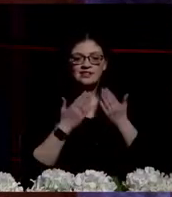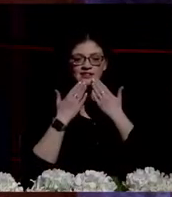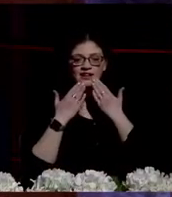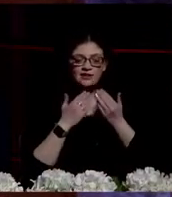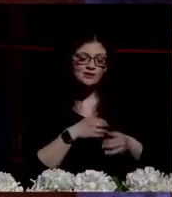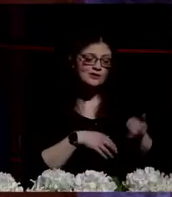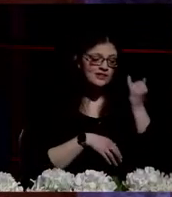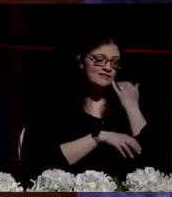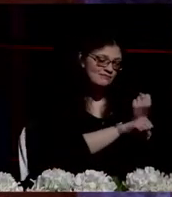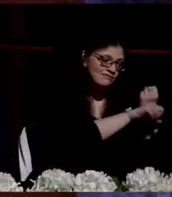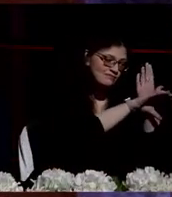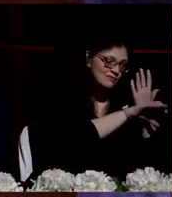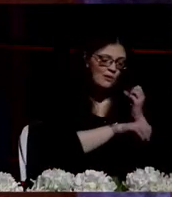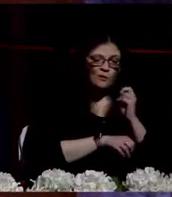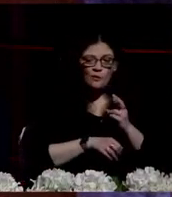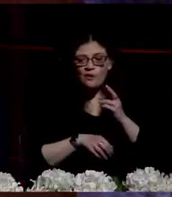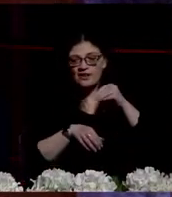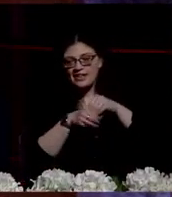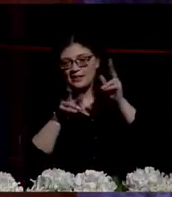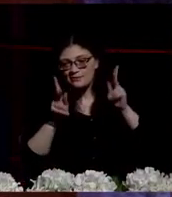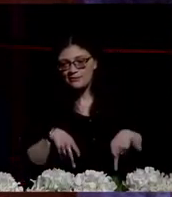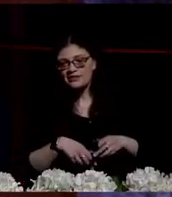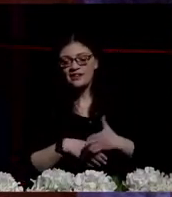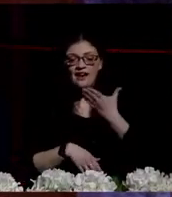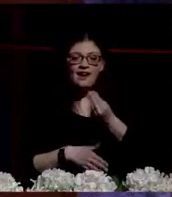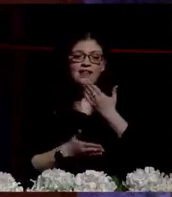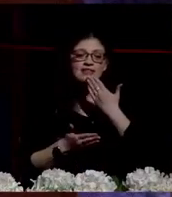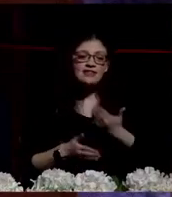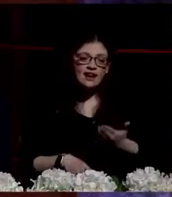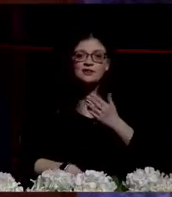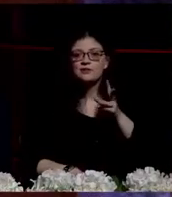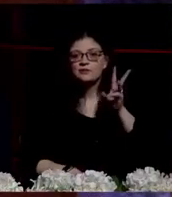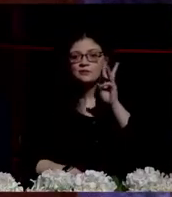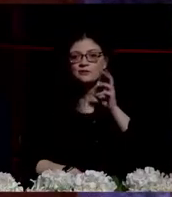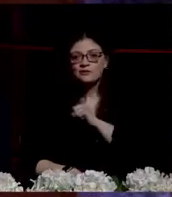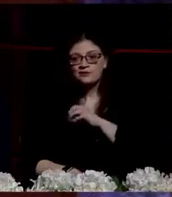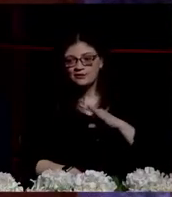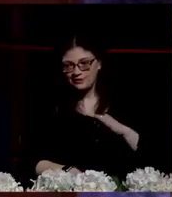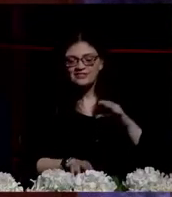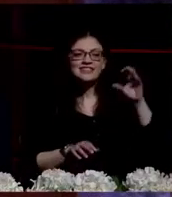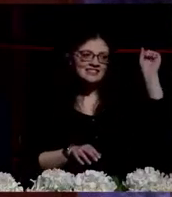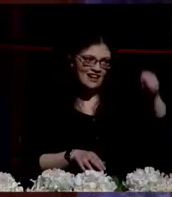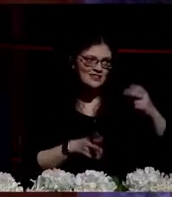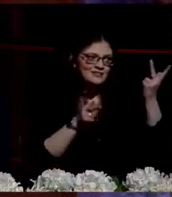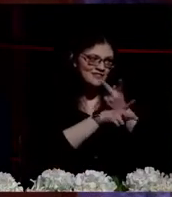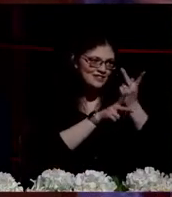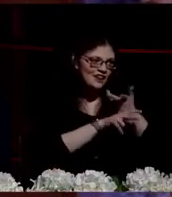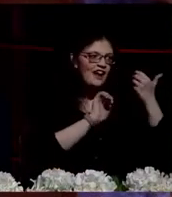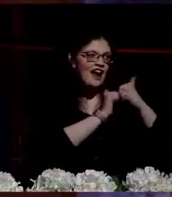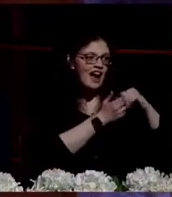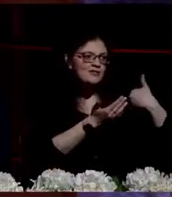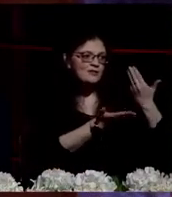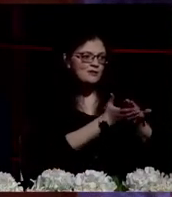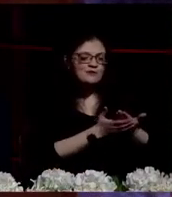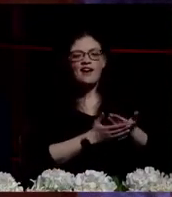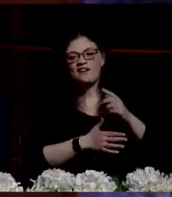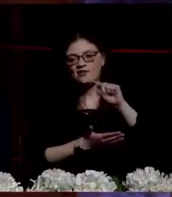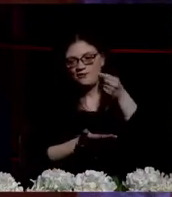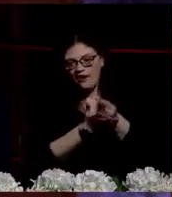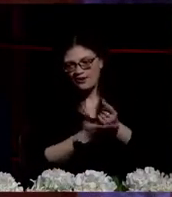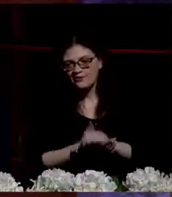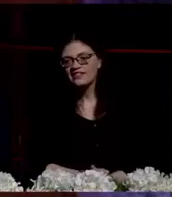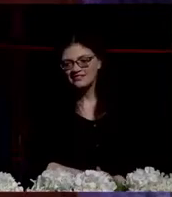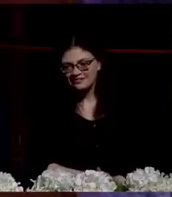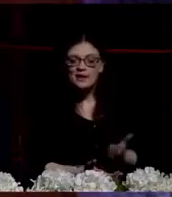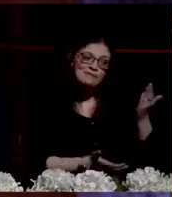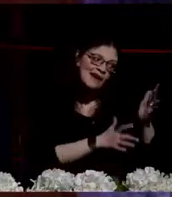or in person. And to the Wooster staff, yes, we figured out how to make it to graduation, even though we might have skipped a couple classes.